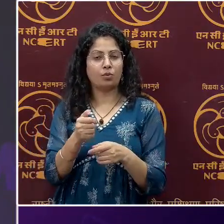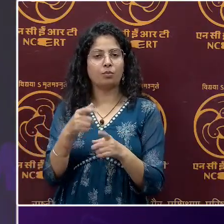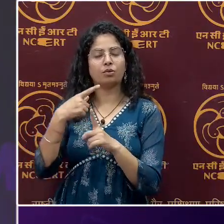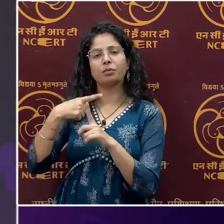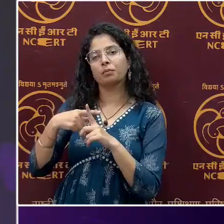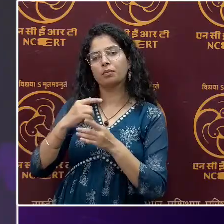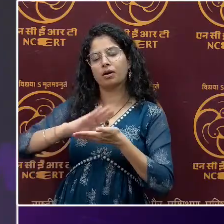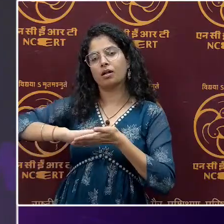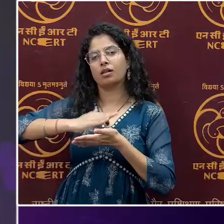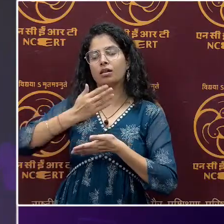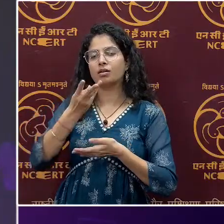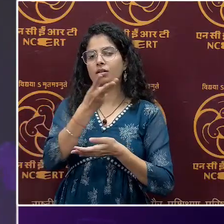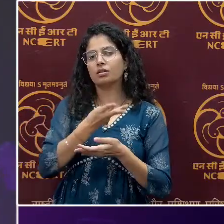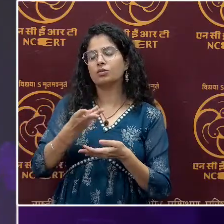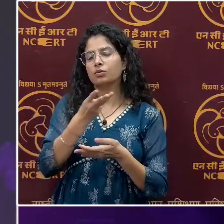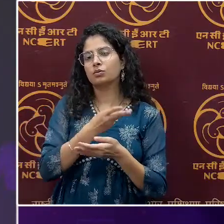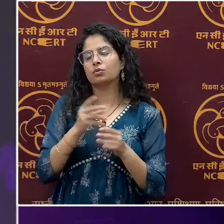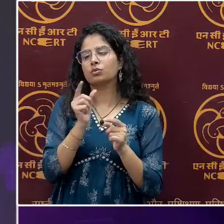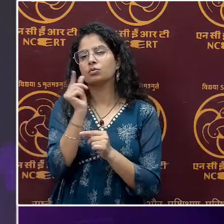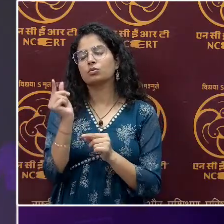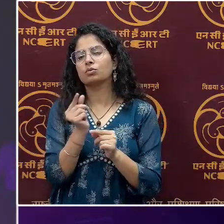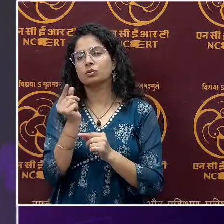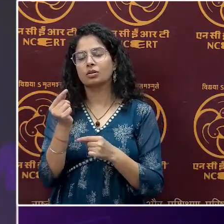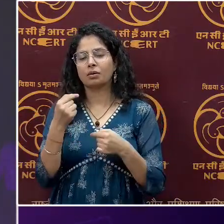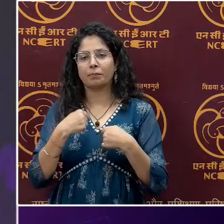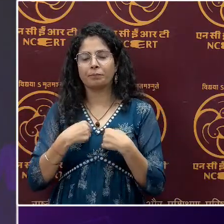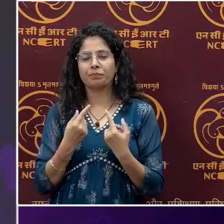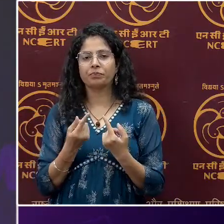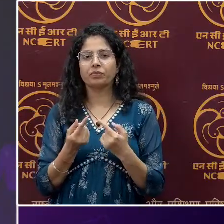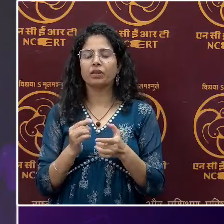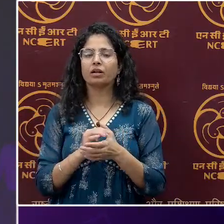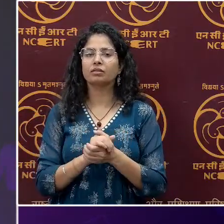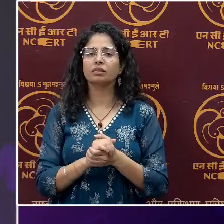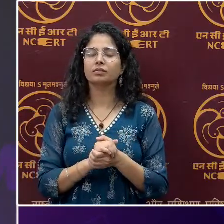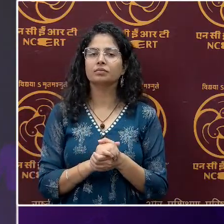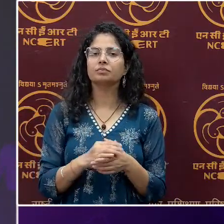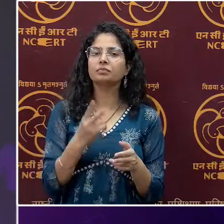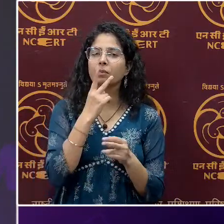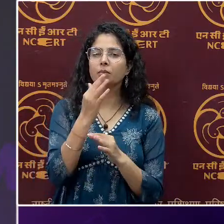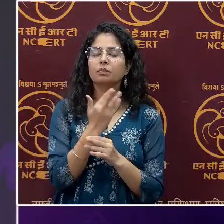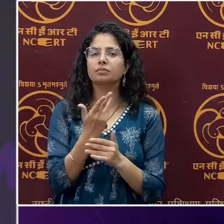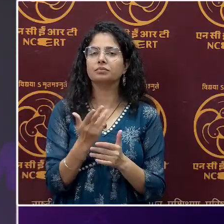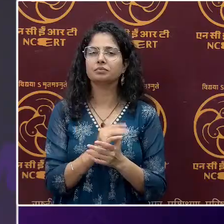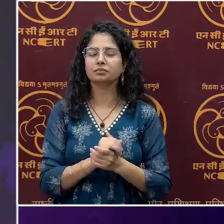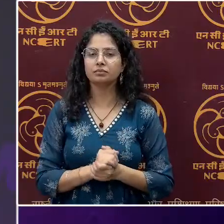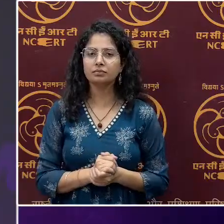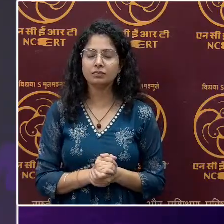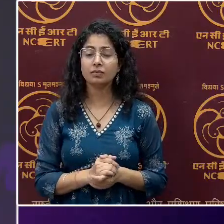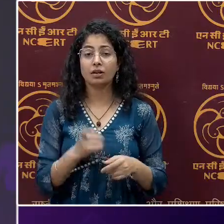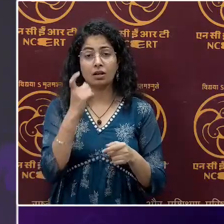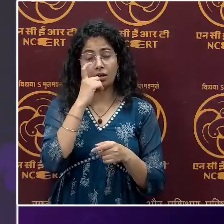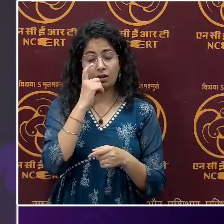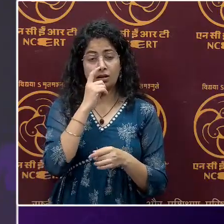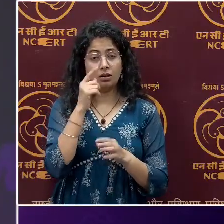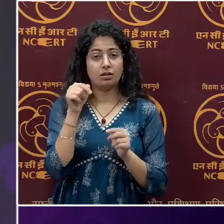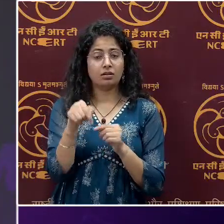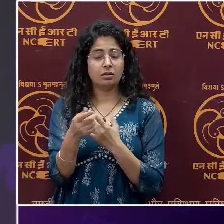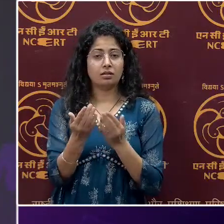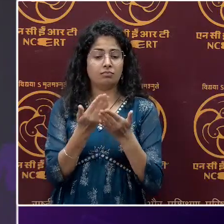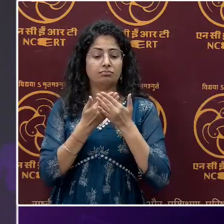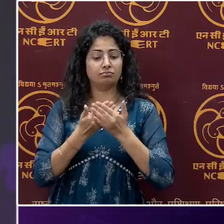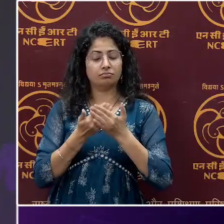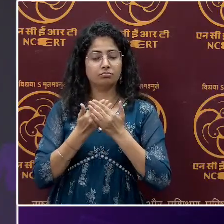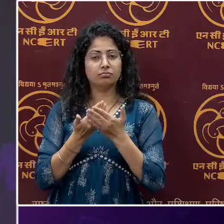this laptop. Well, of course, so I have this cup and this remote and this laptop, and I can see there's a girl who is actually studying